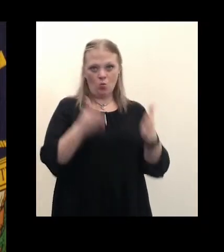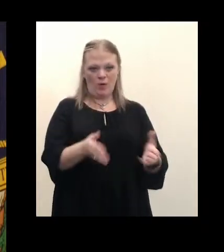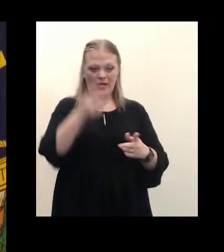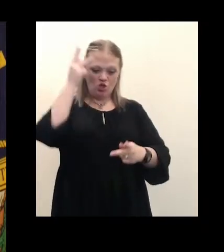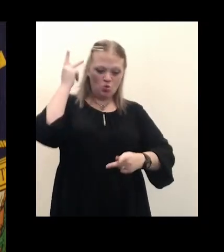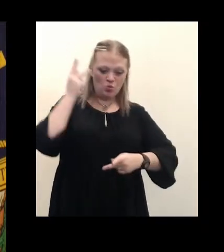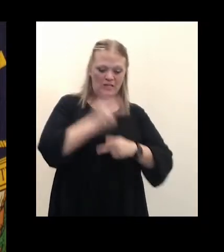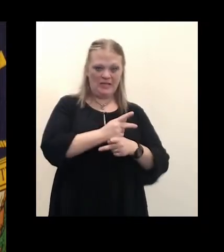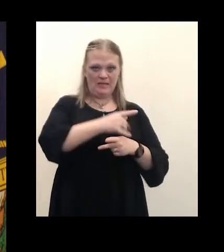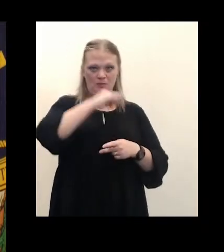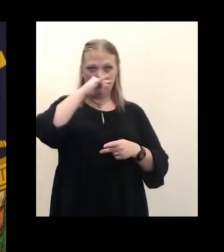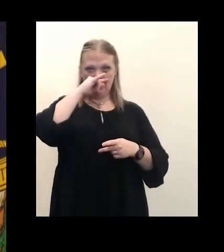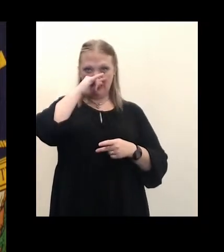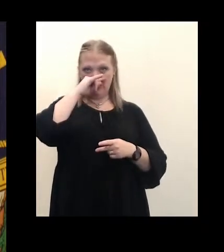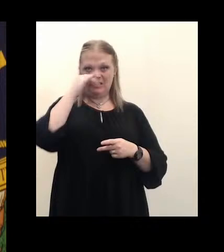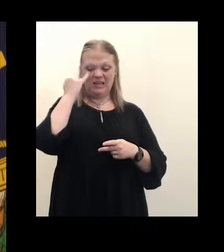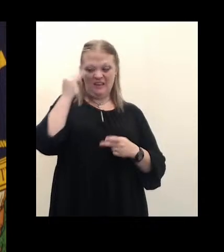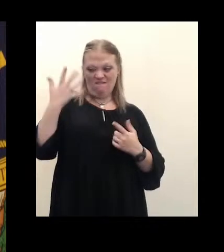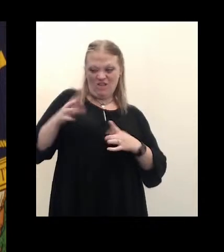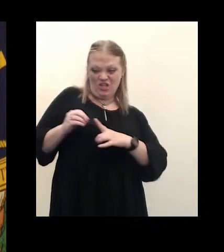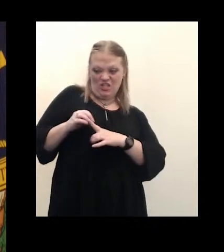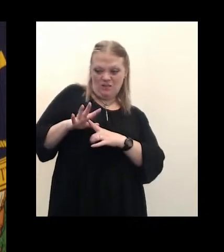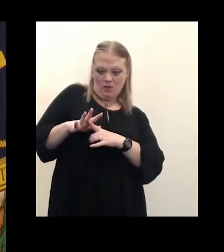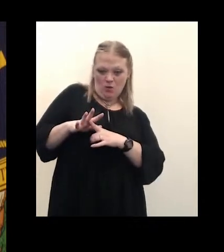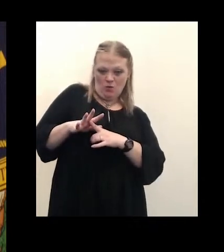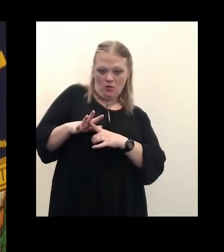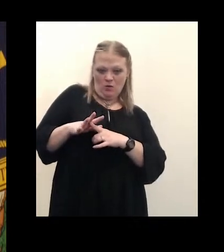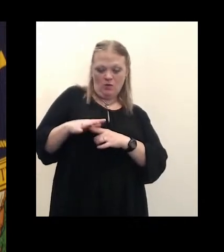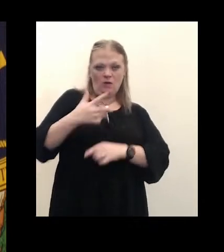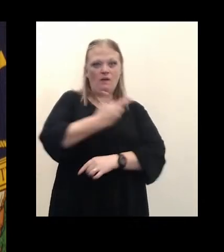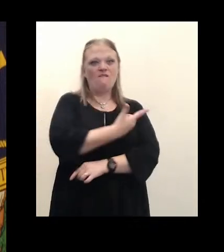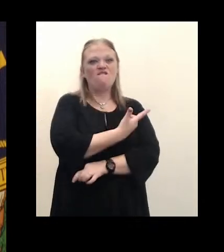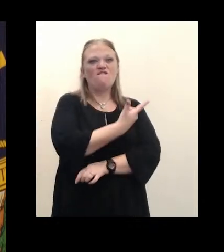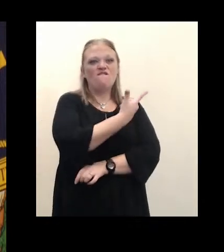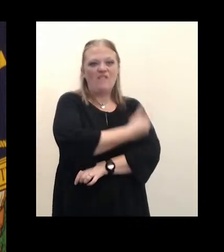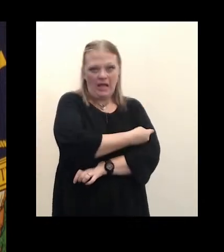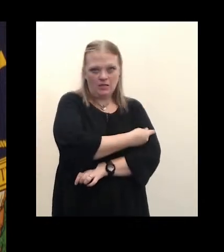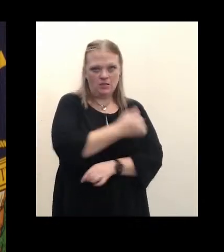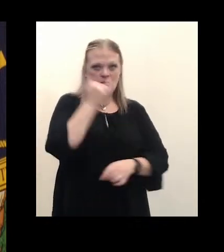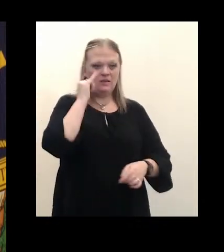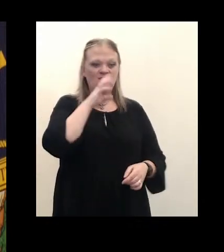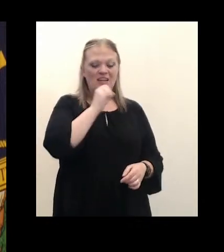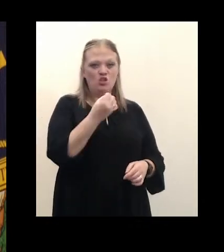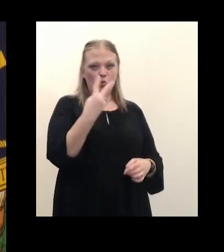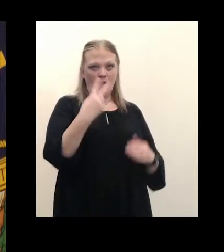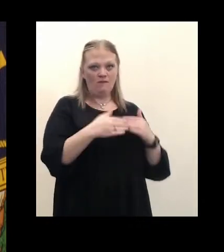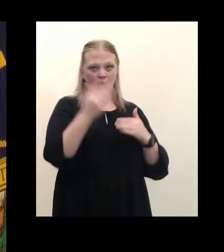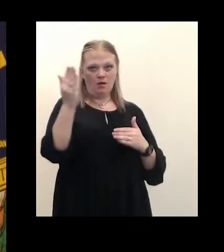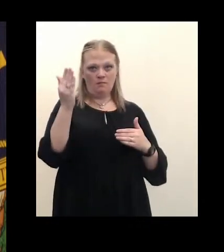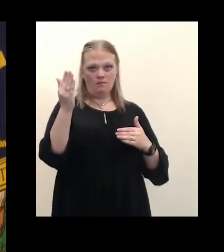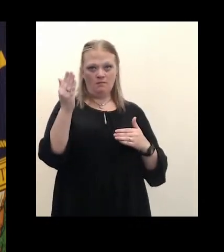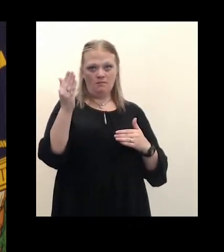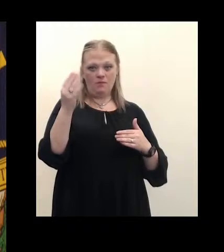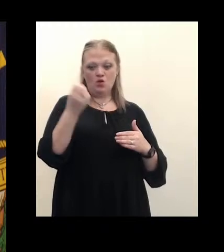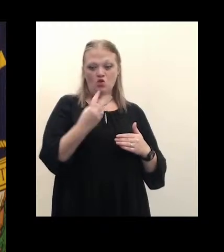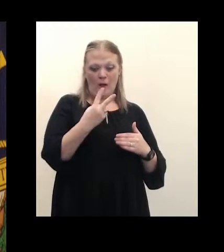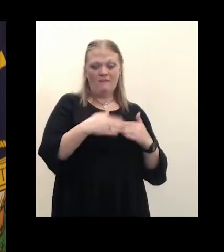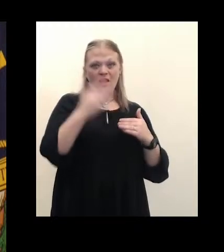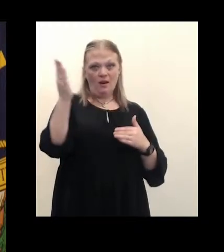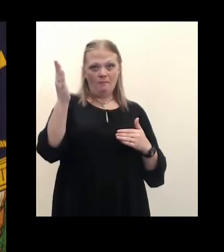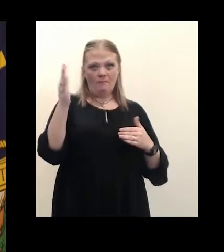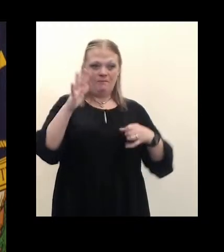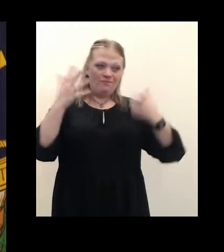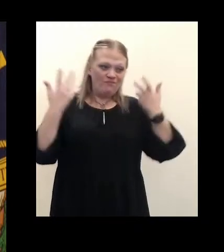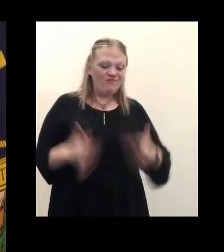have been exposed in school is to vaccinate them if they were 12 and up. kids who are 12 and up, who are fully